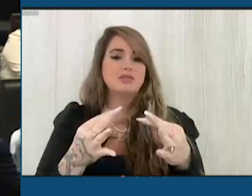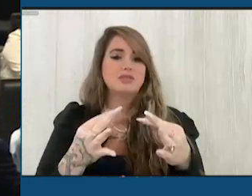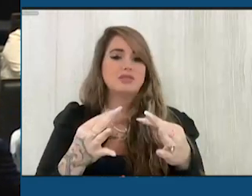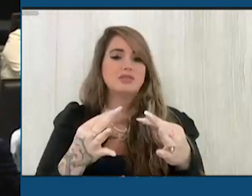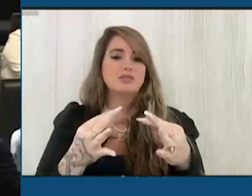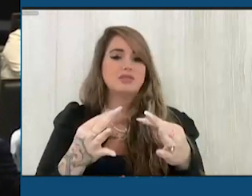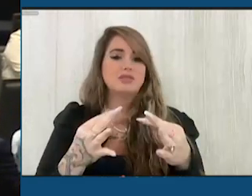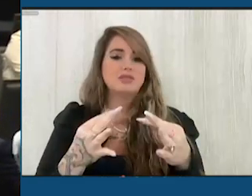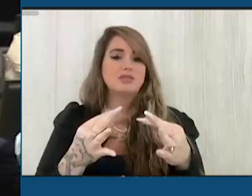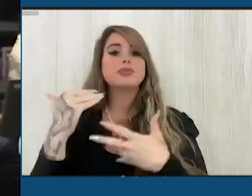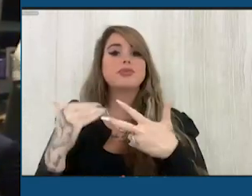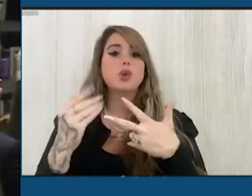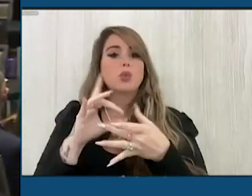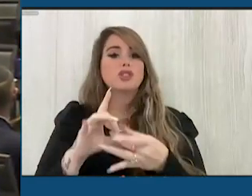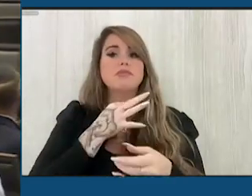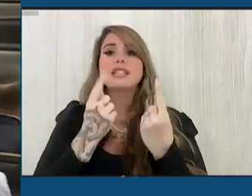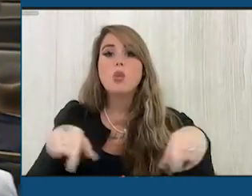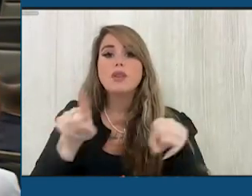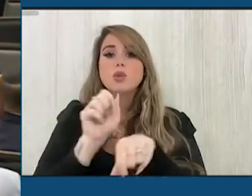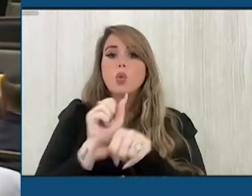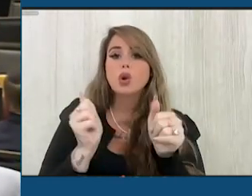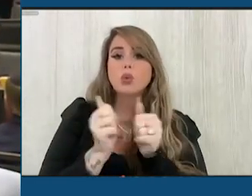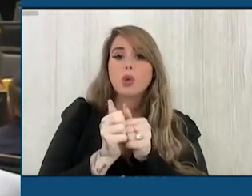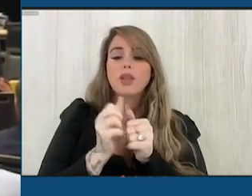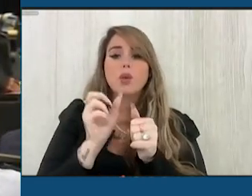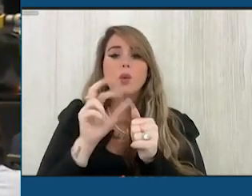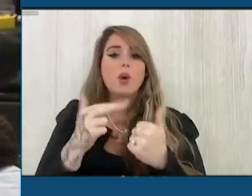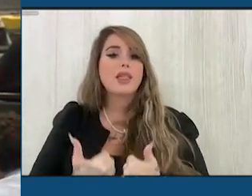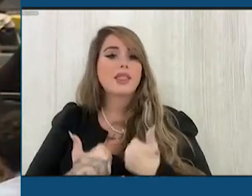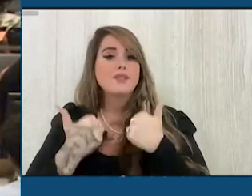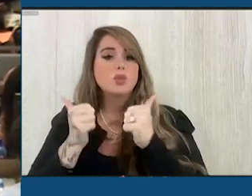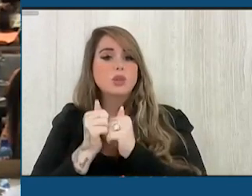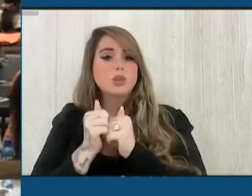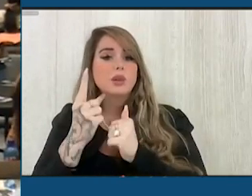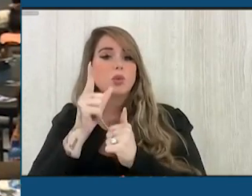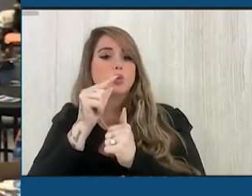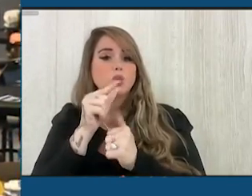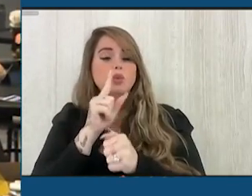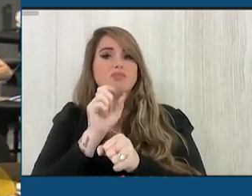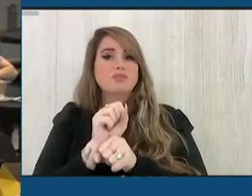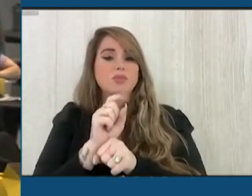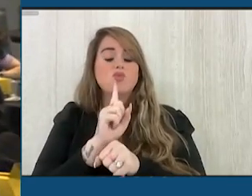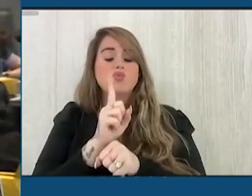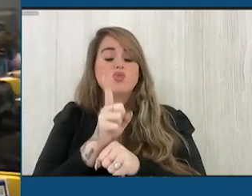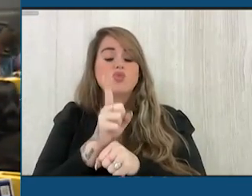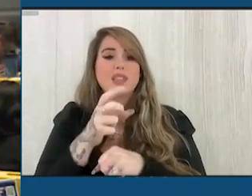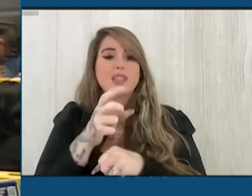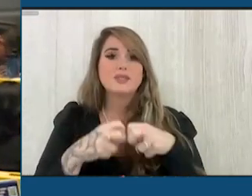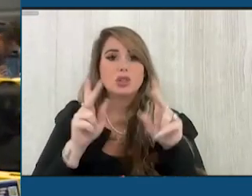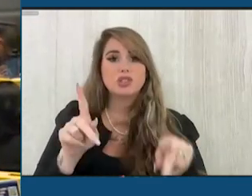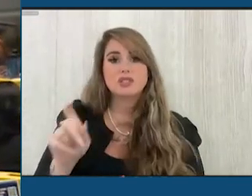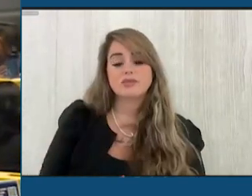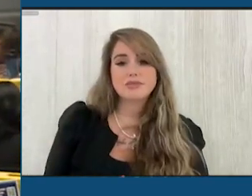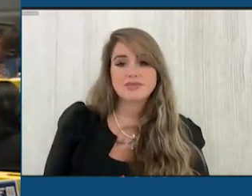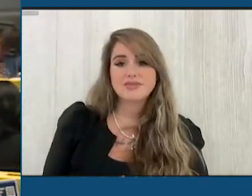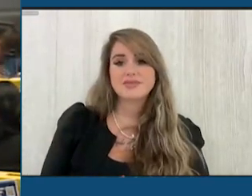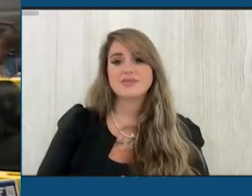Anyone here ever work with or live with someone who is really difficult?